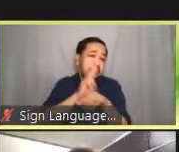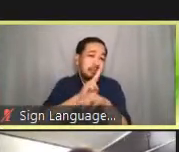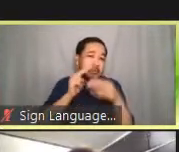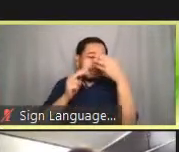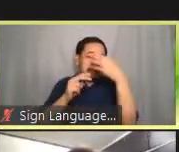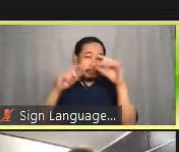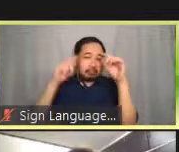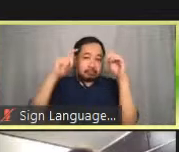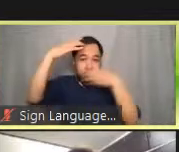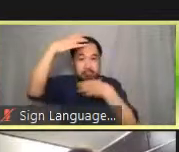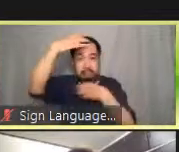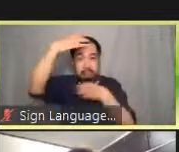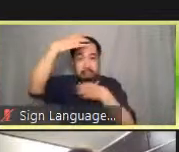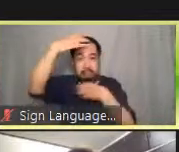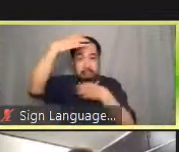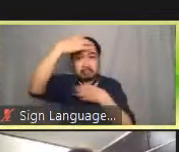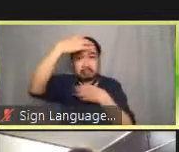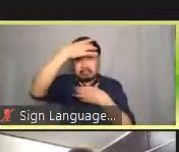Thank you.